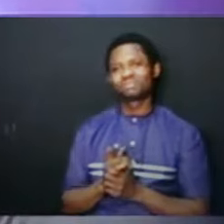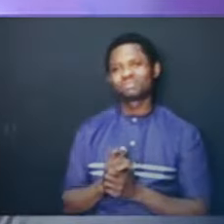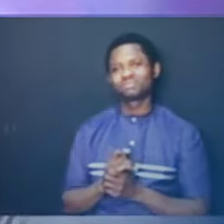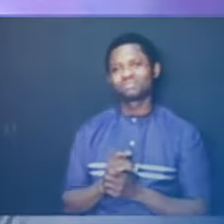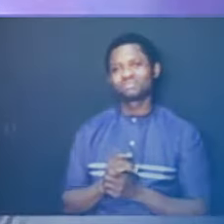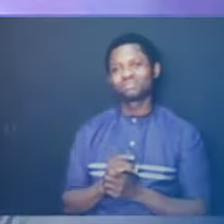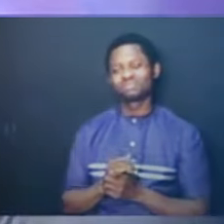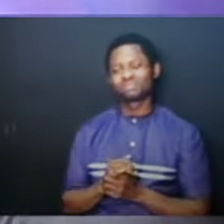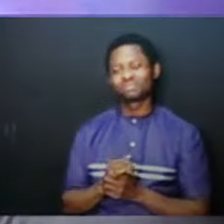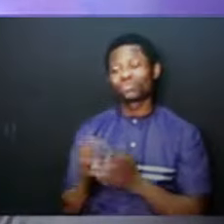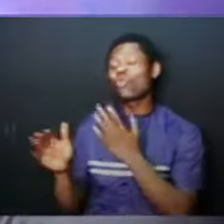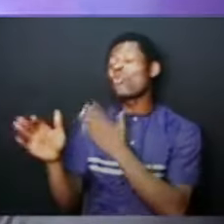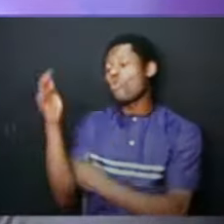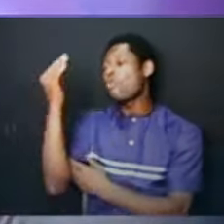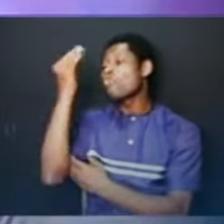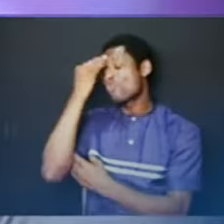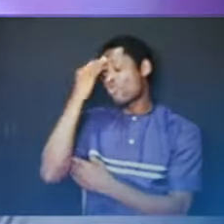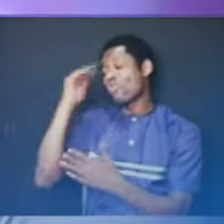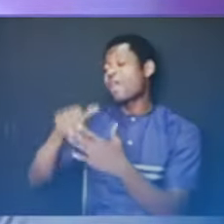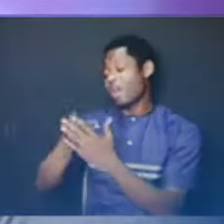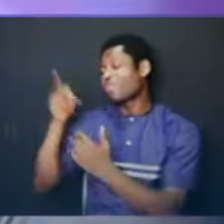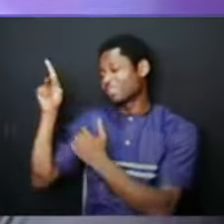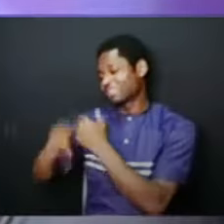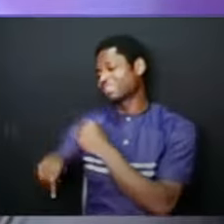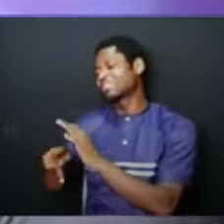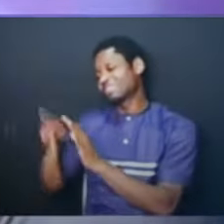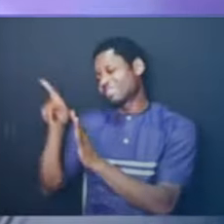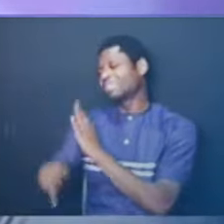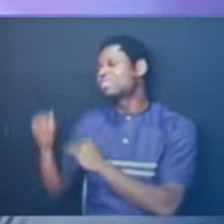God even knows how to kill.